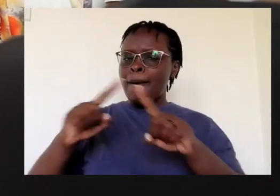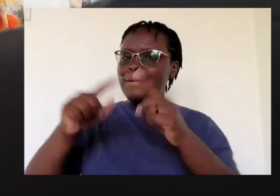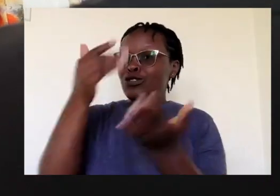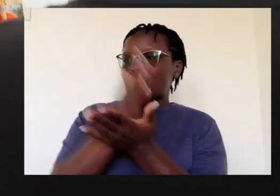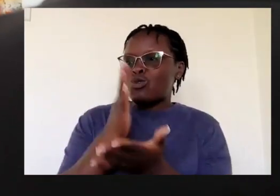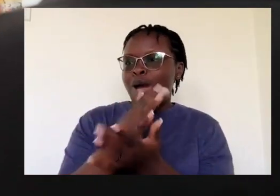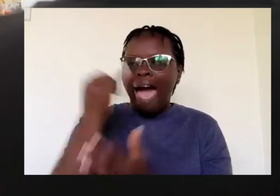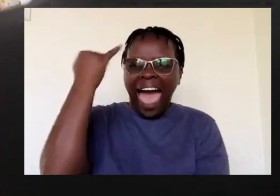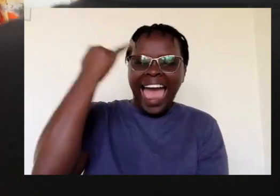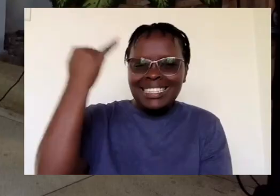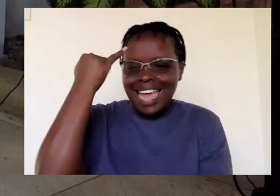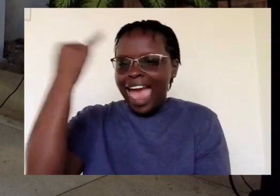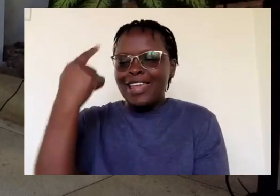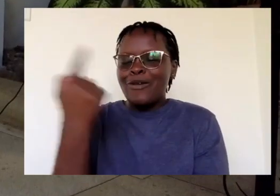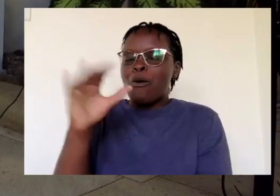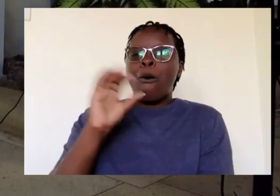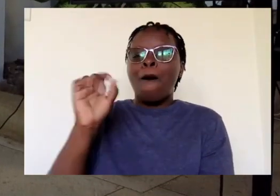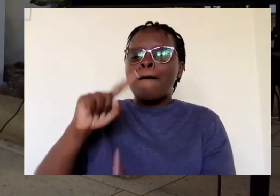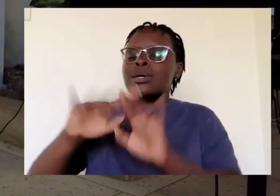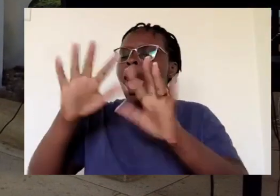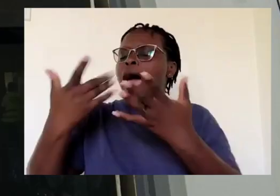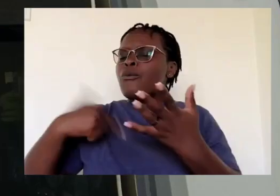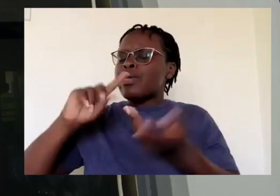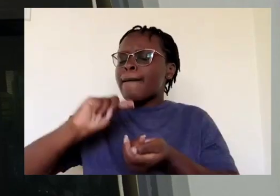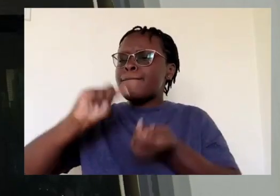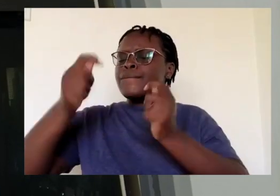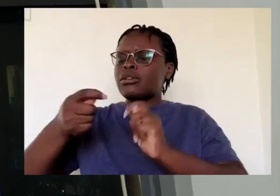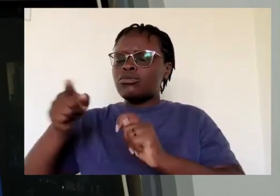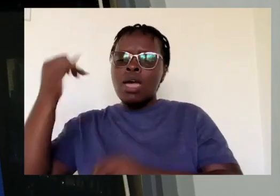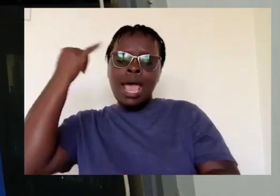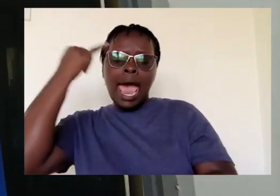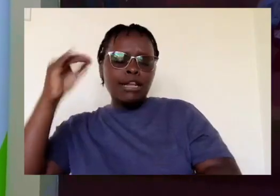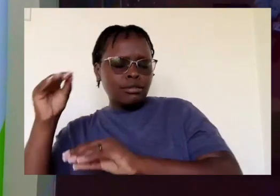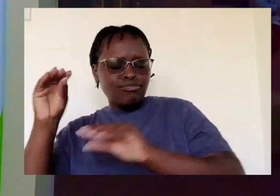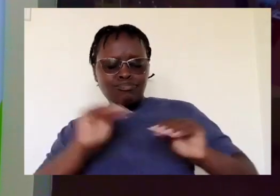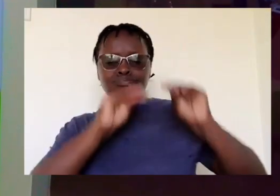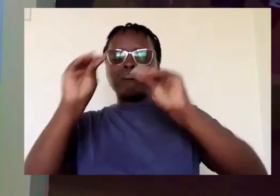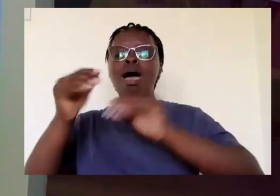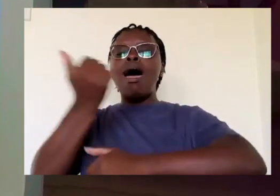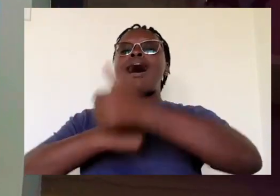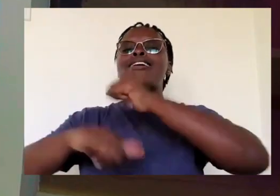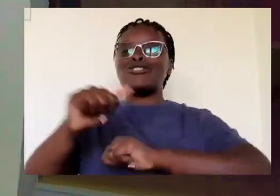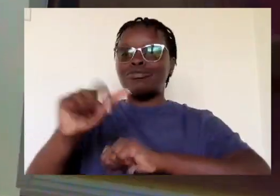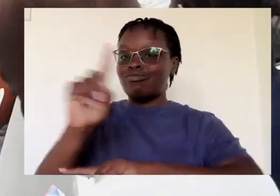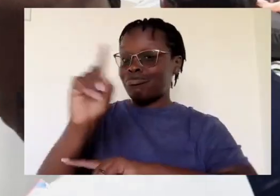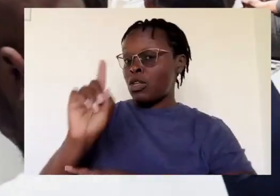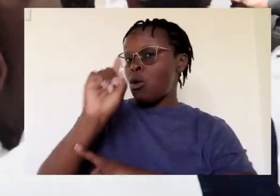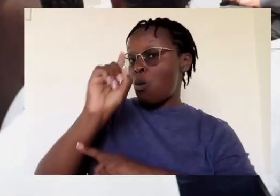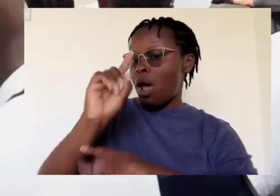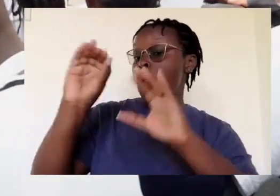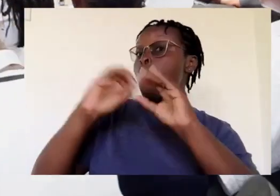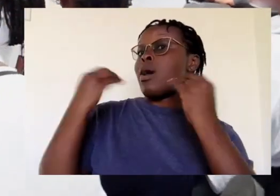Real transformation happens when innovative organizations step in to bridge the gaps and turn these strategies into action. One